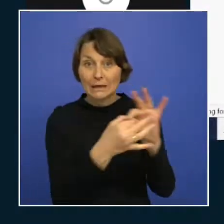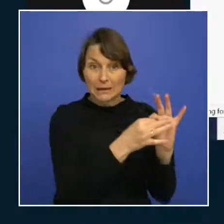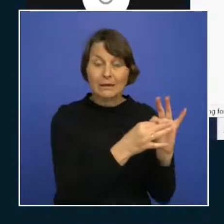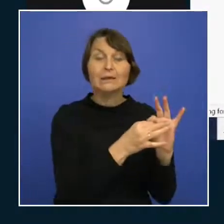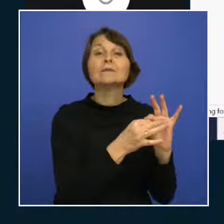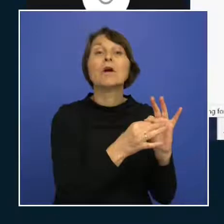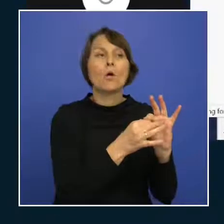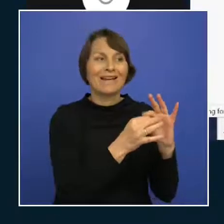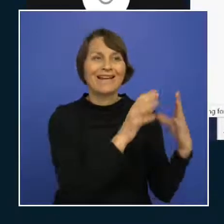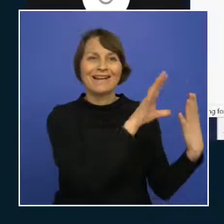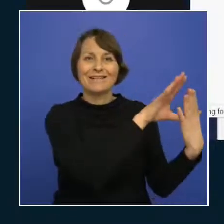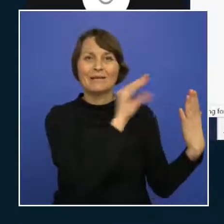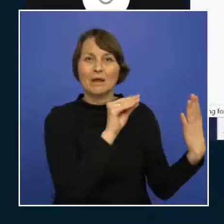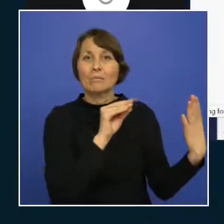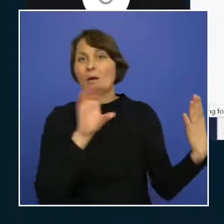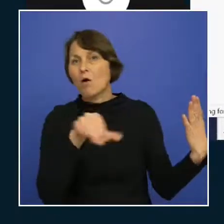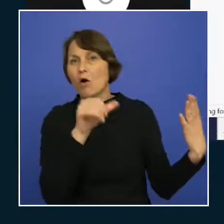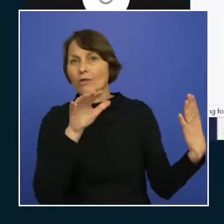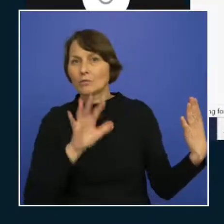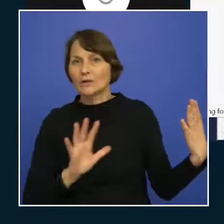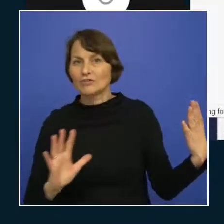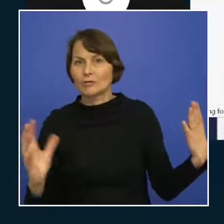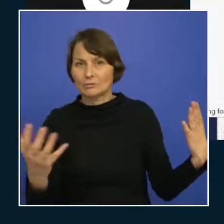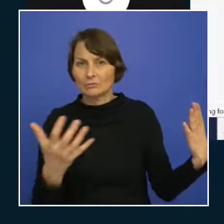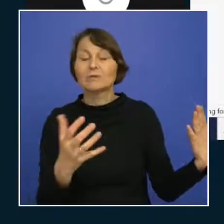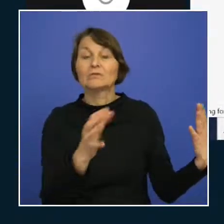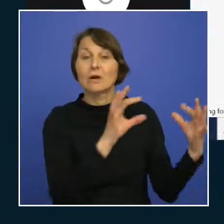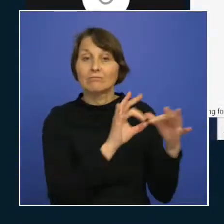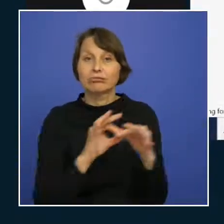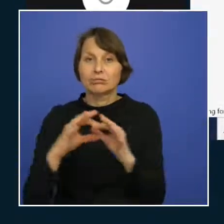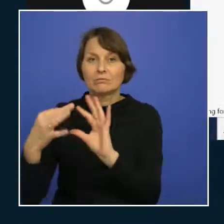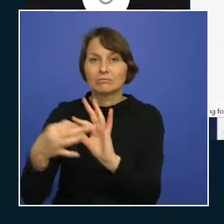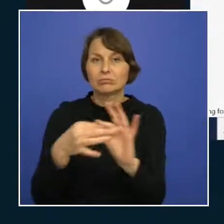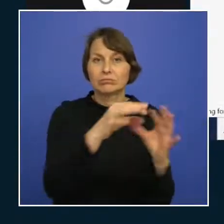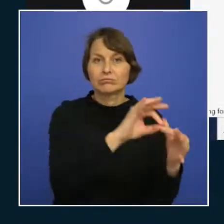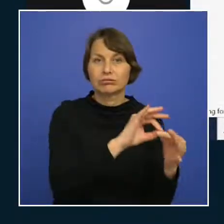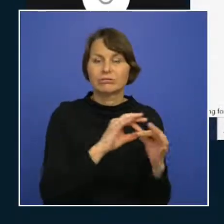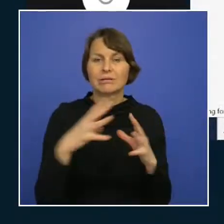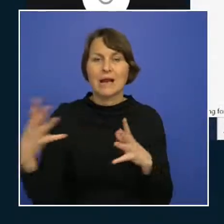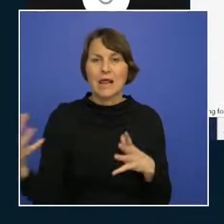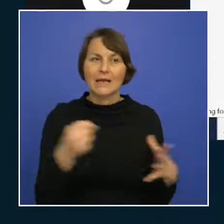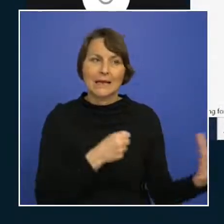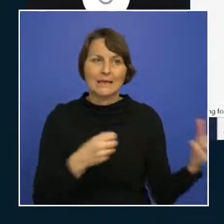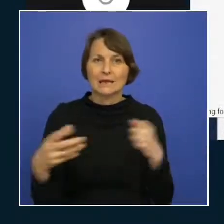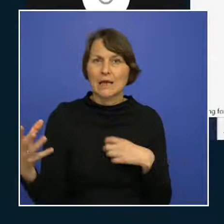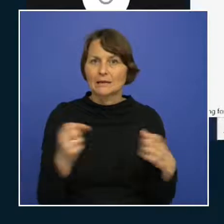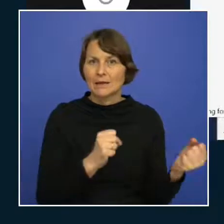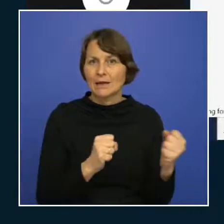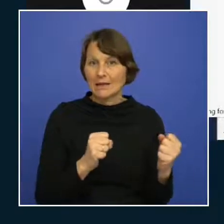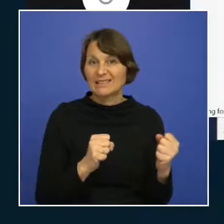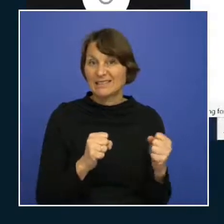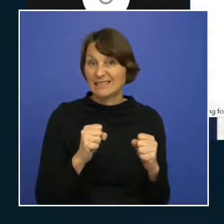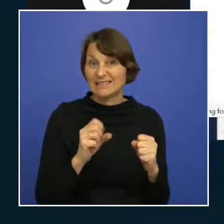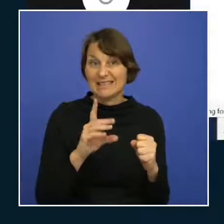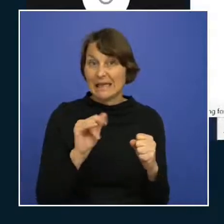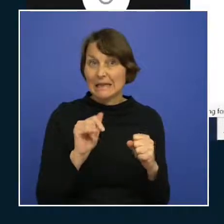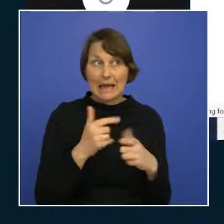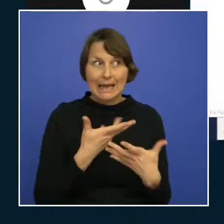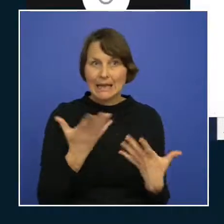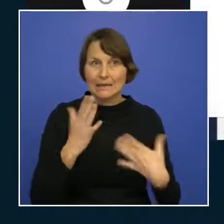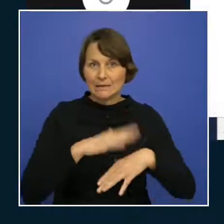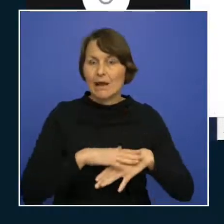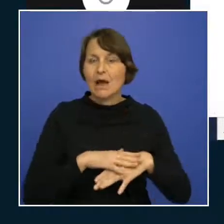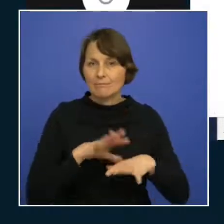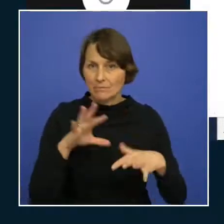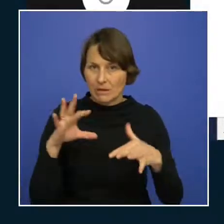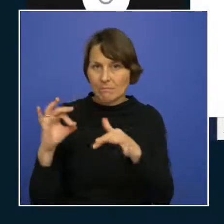that database for different regions so that it's easier to fetch data for those users also. So all of these things coming